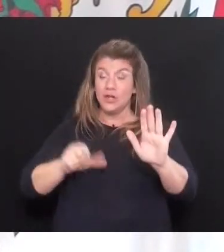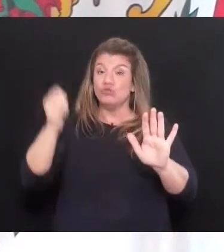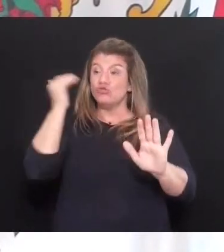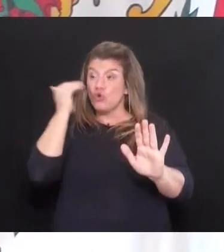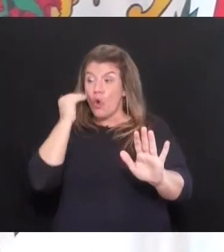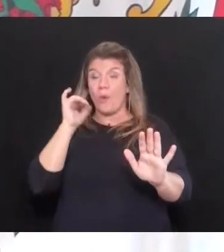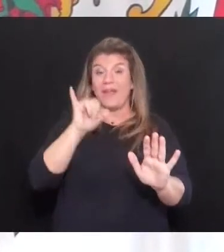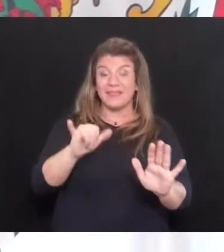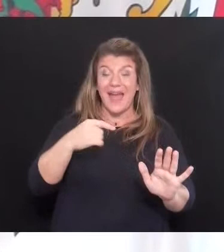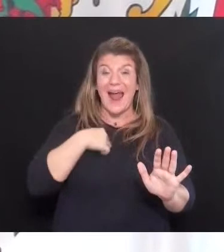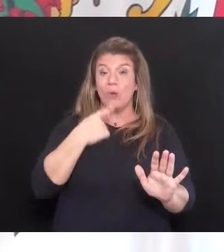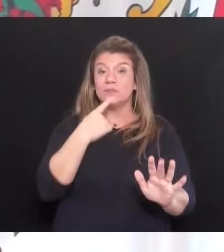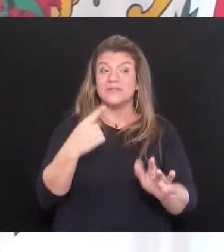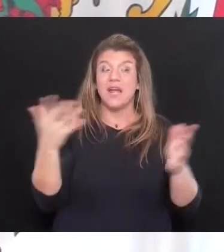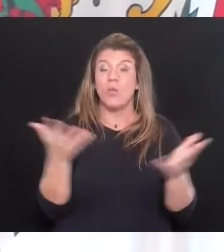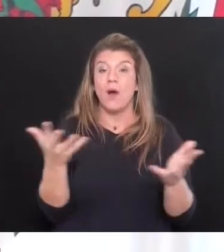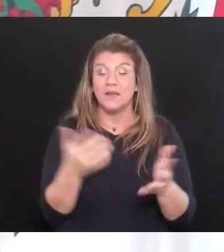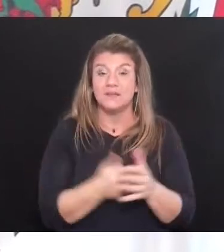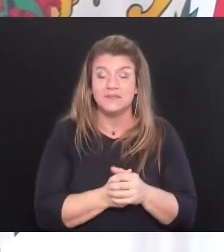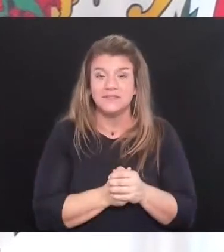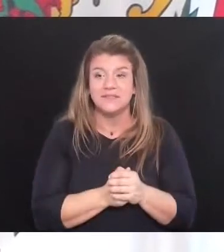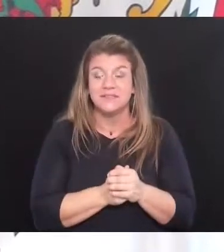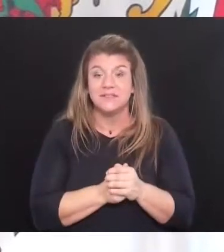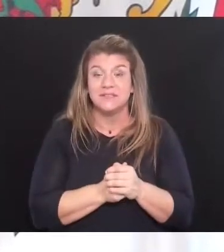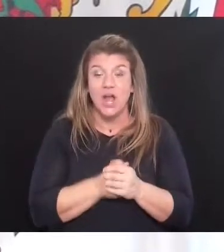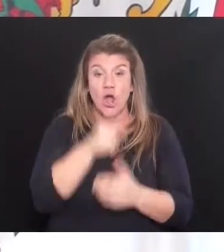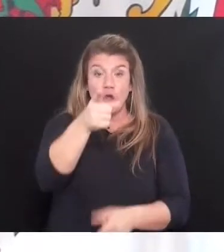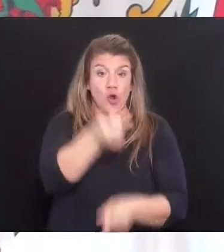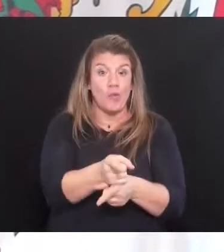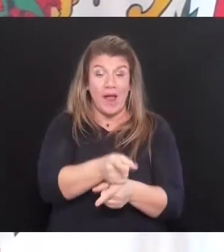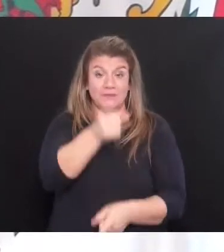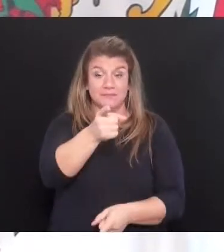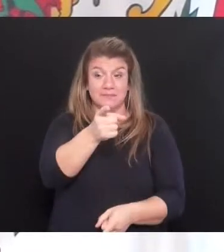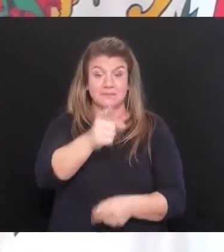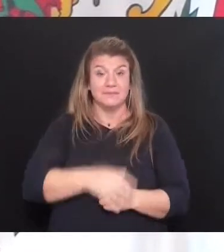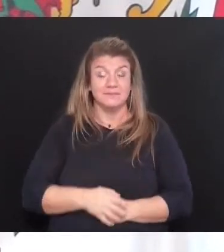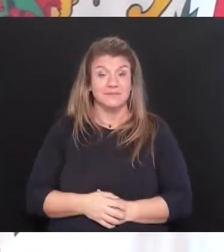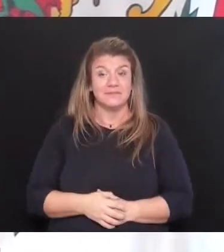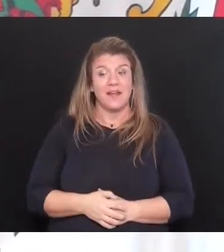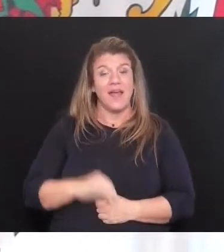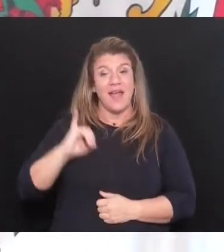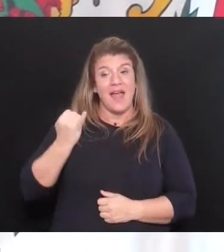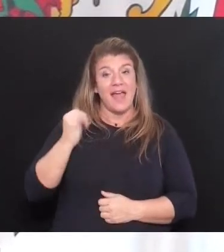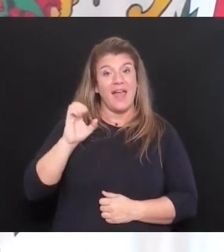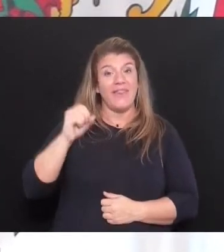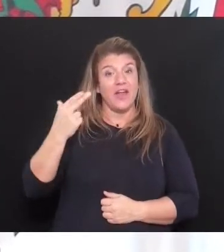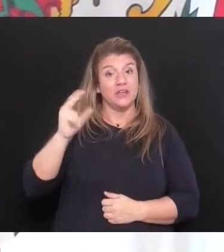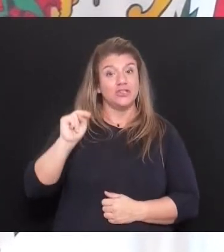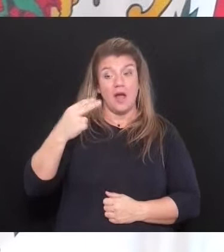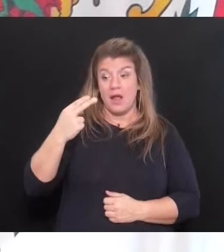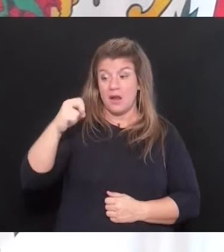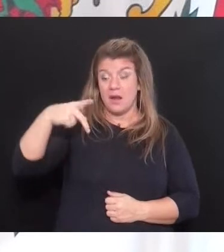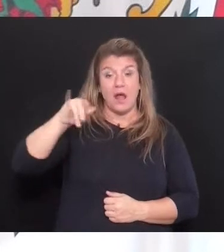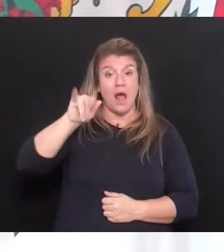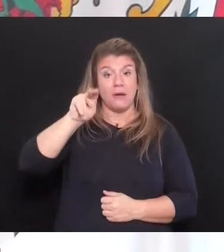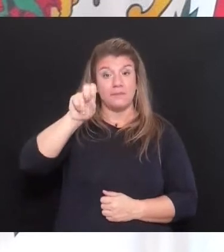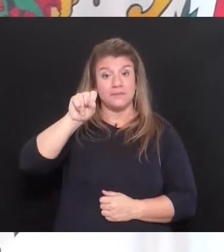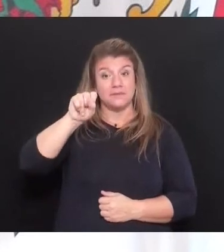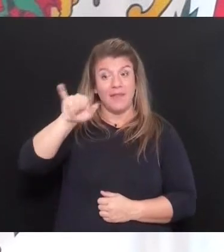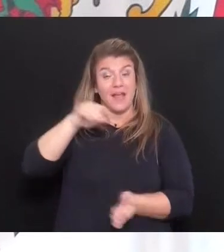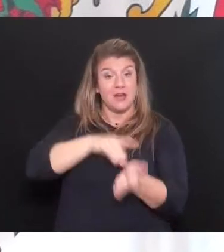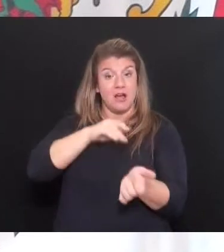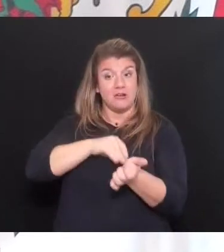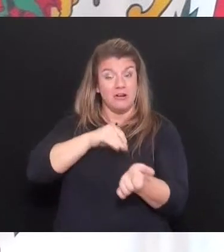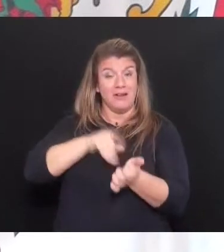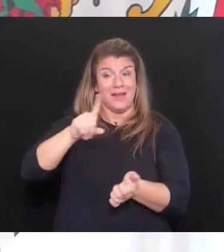this. You're dead right, David, and the Johns Hopkins doc, the head of